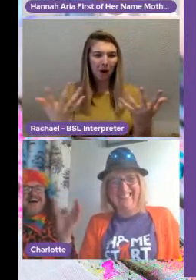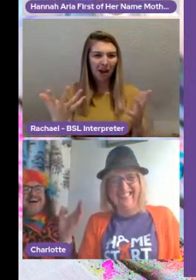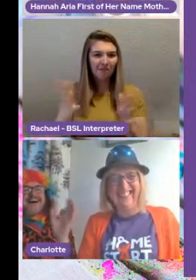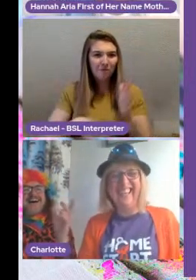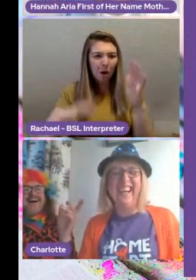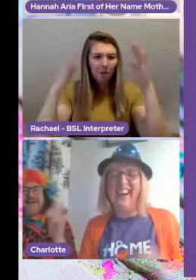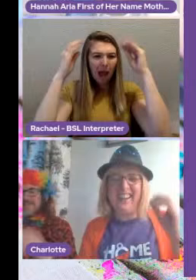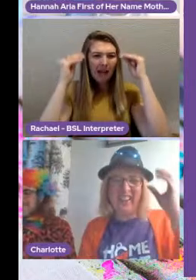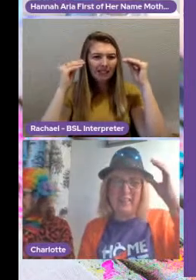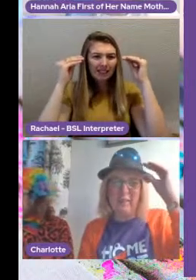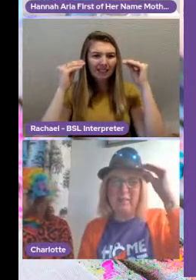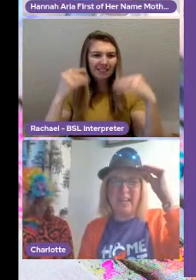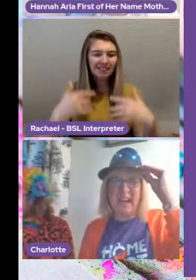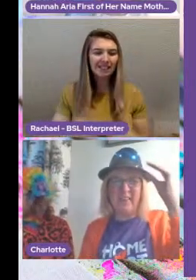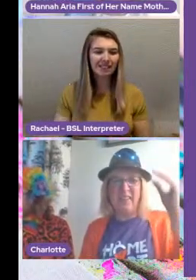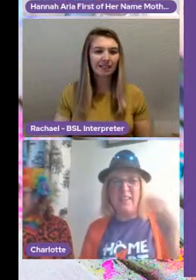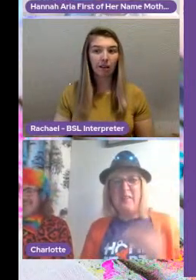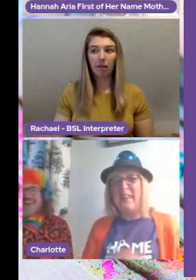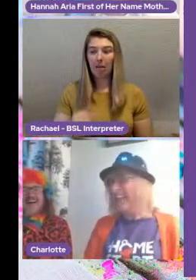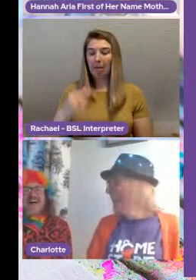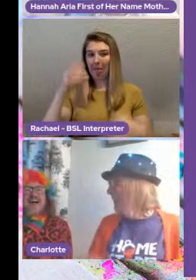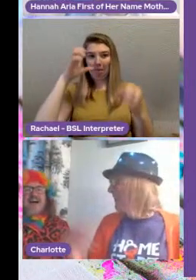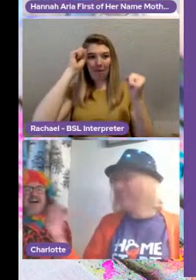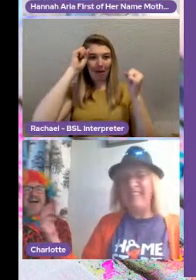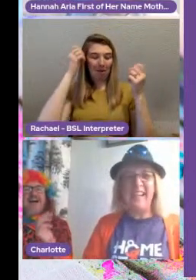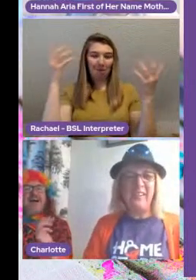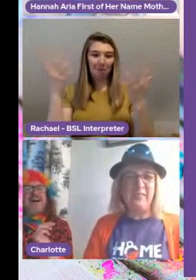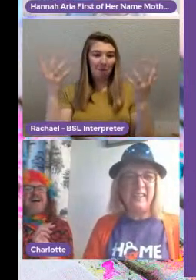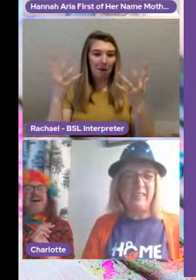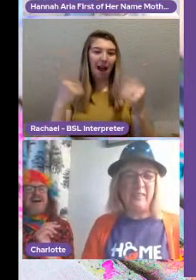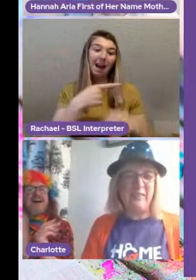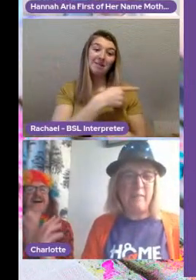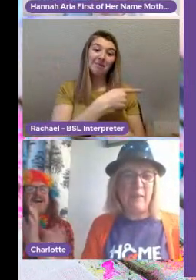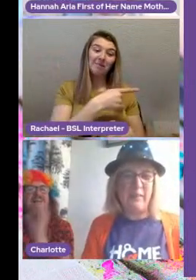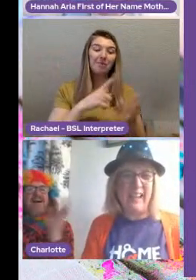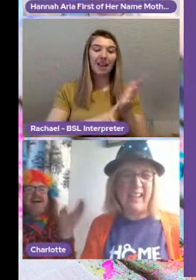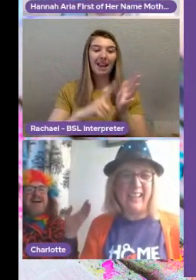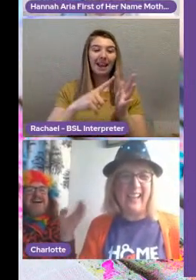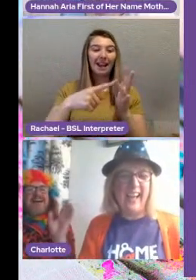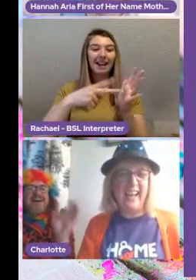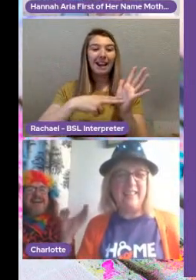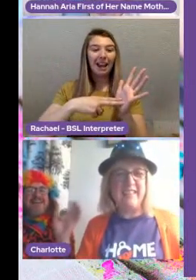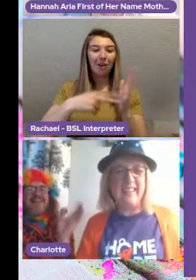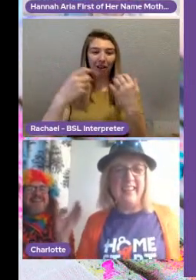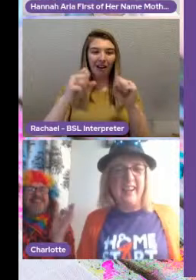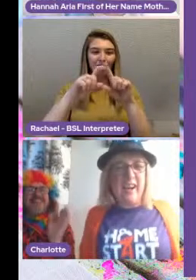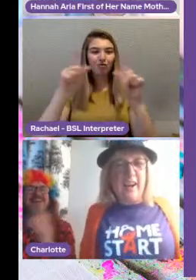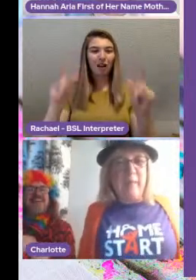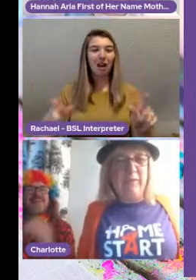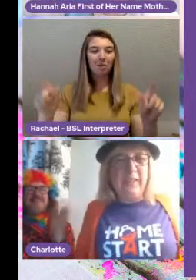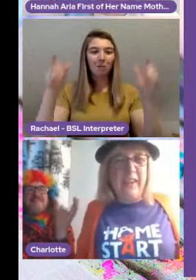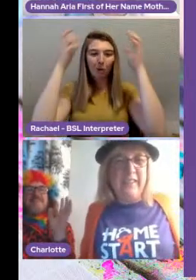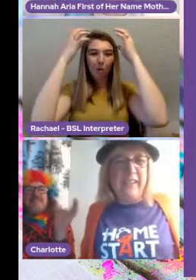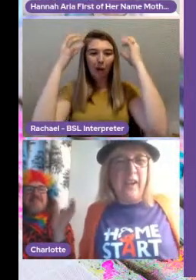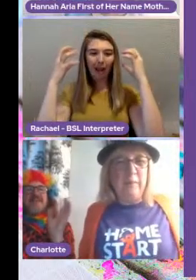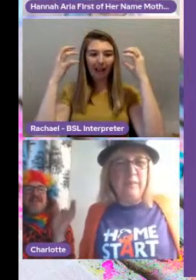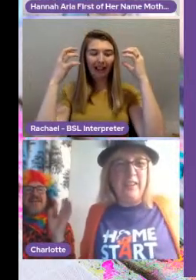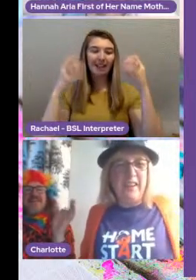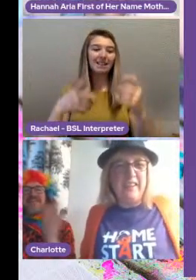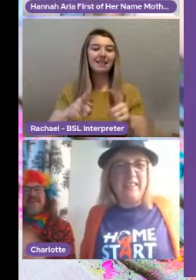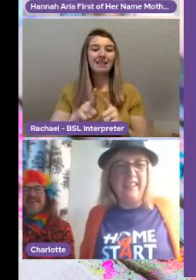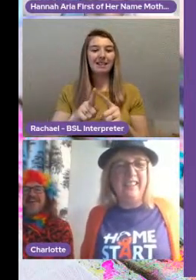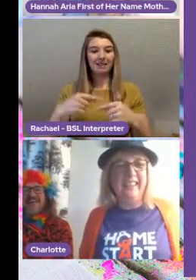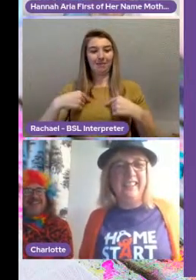hat from? I can't remember now, but this is Leon with his rainbow wig. And Leon, I love it. Advertising